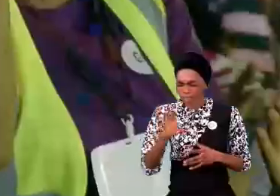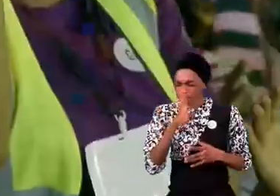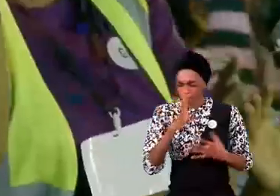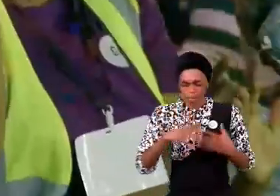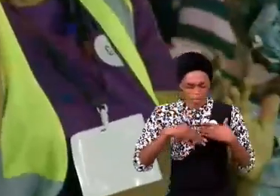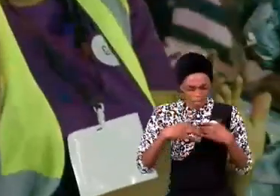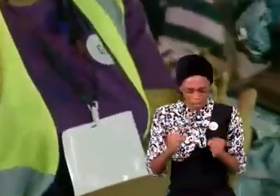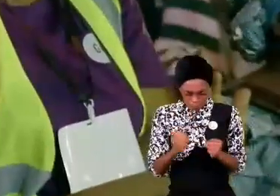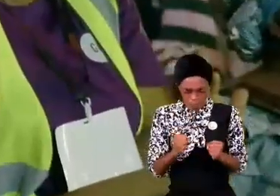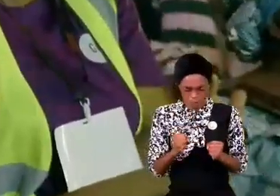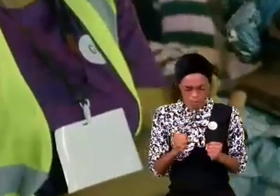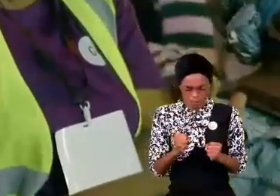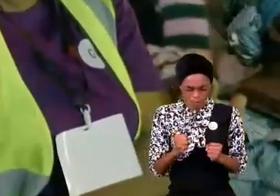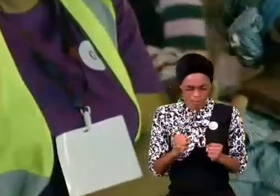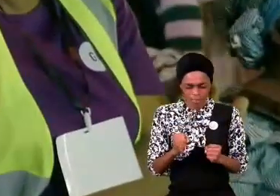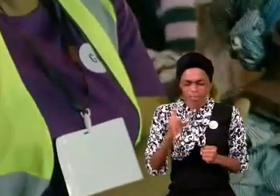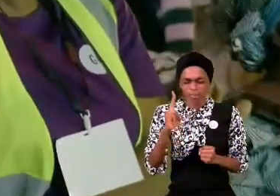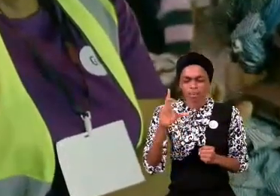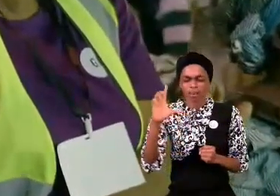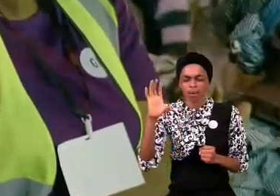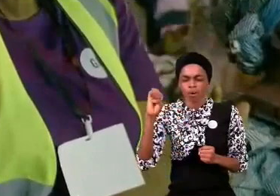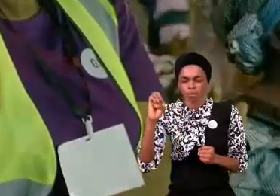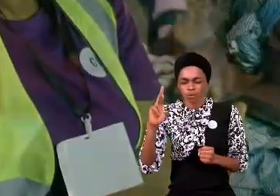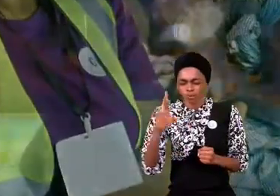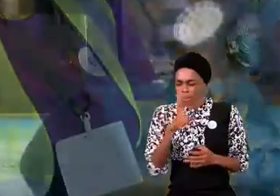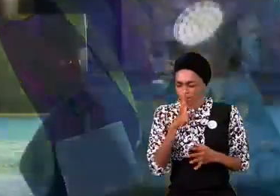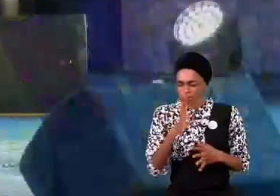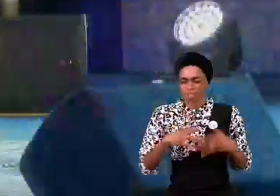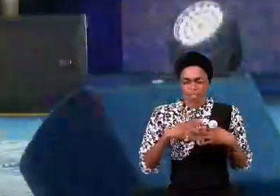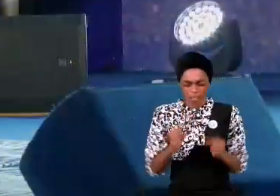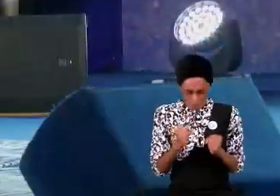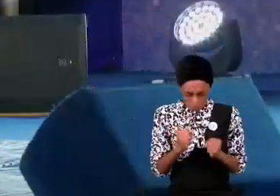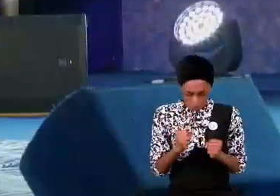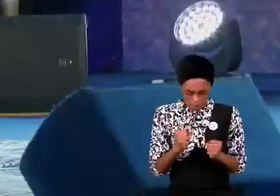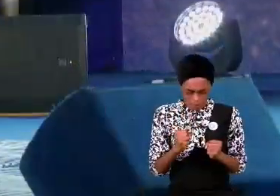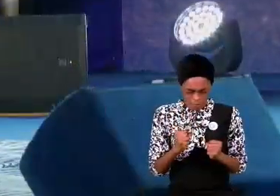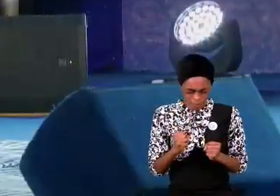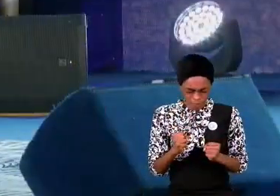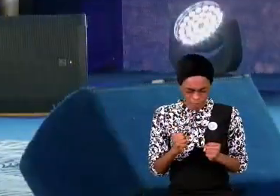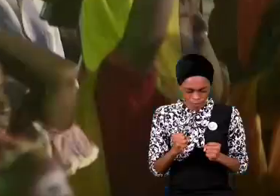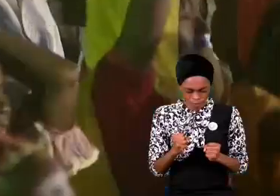healed. HIV AIDS, be healed.